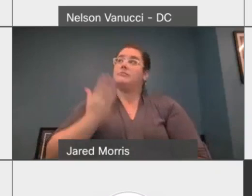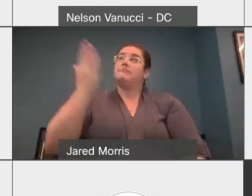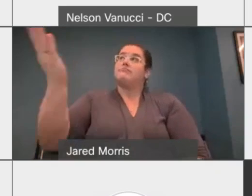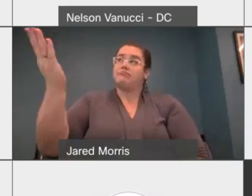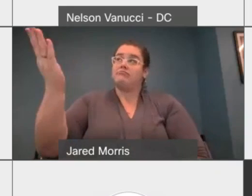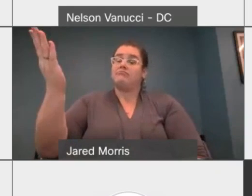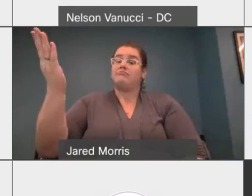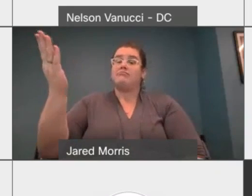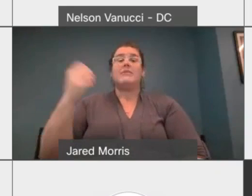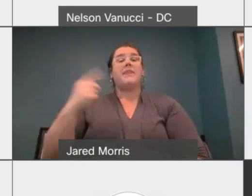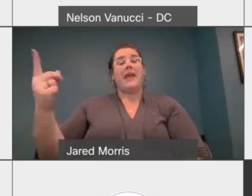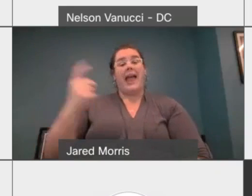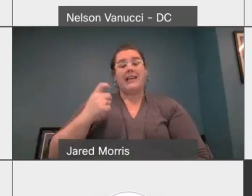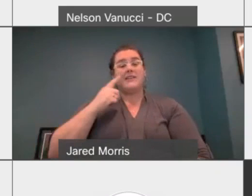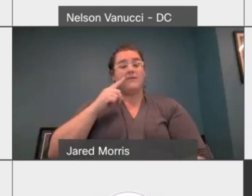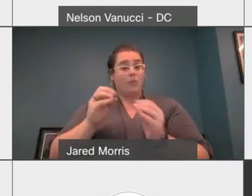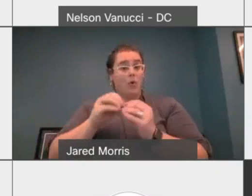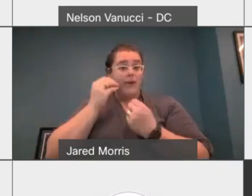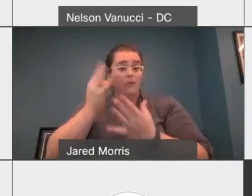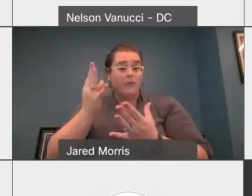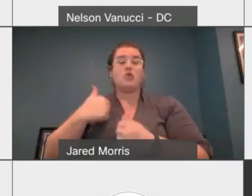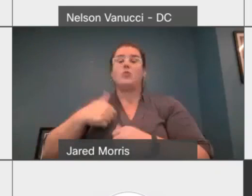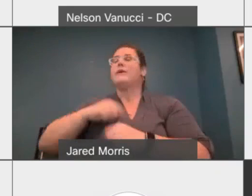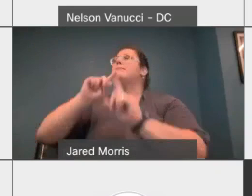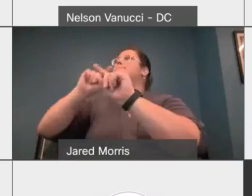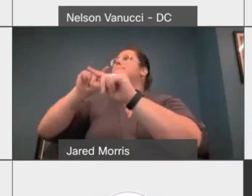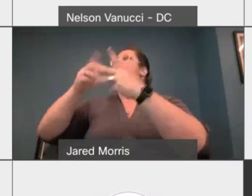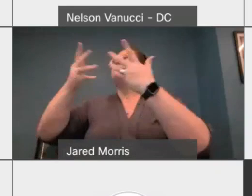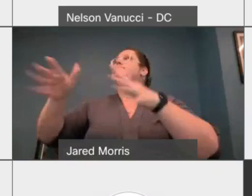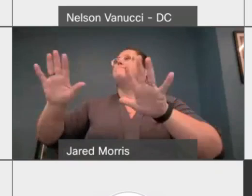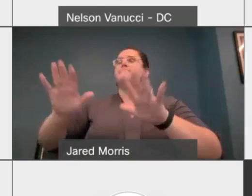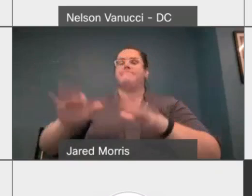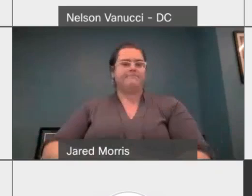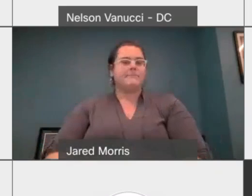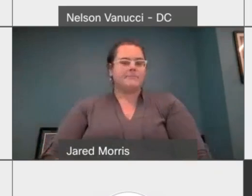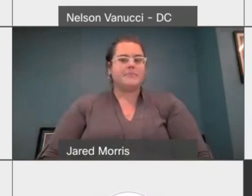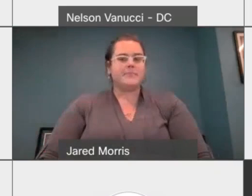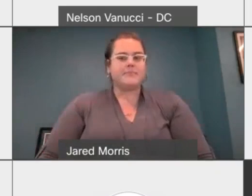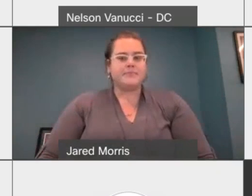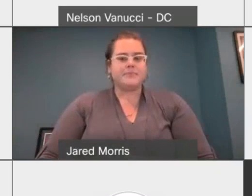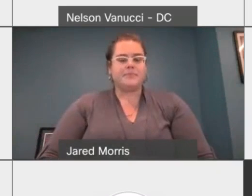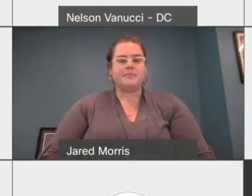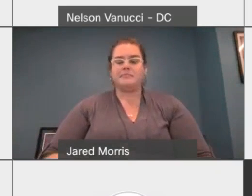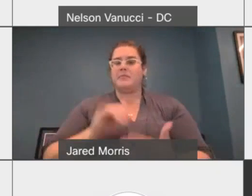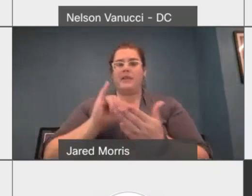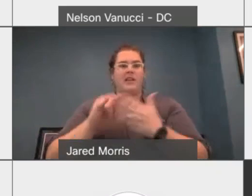requests for information from CMS on our submission. And that's all been